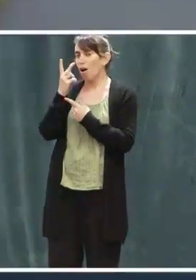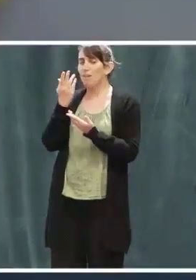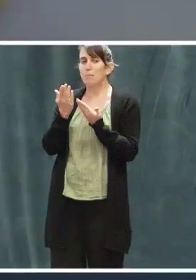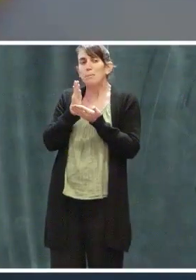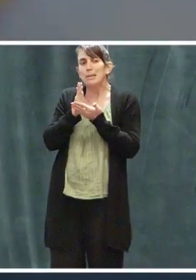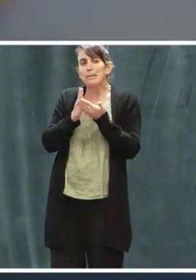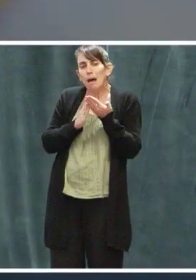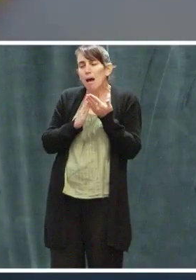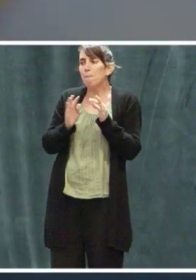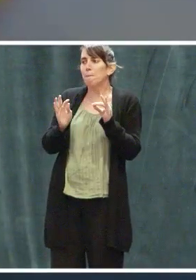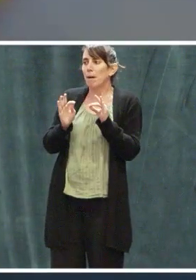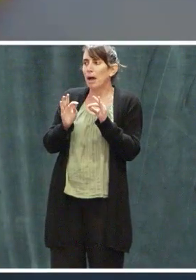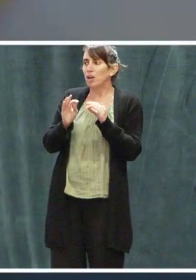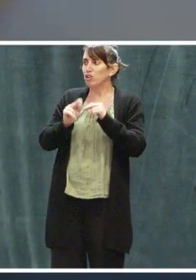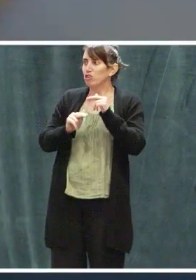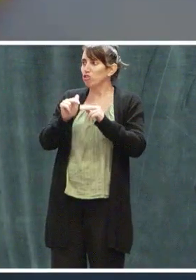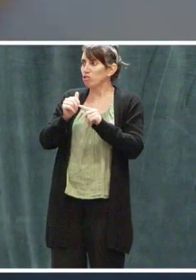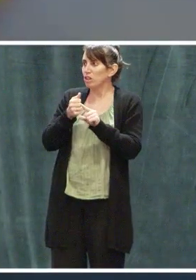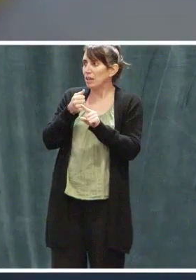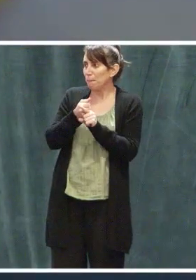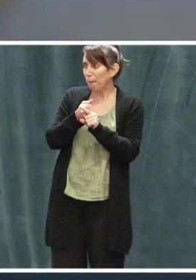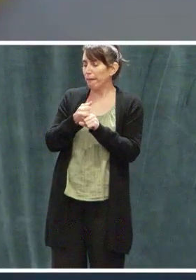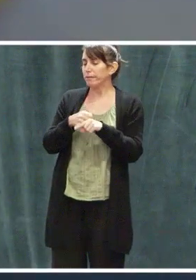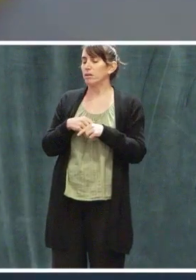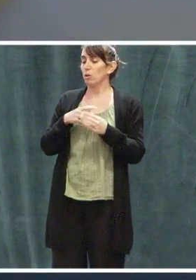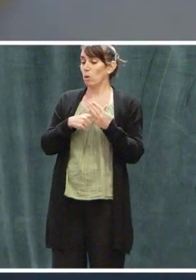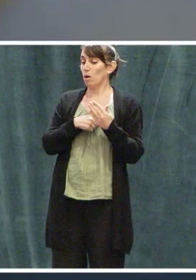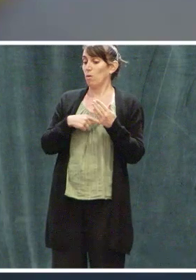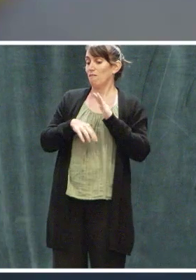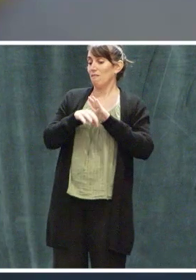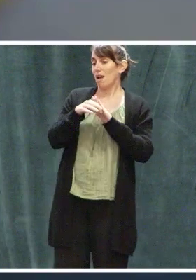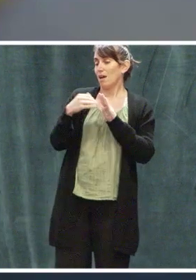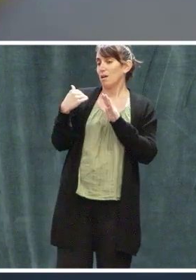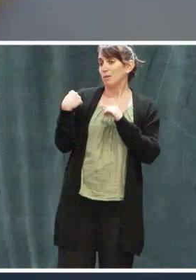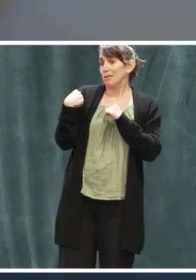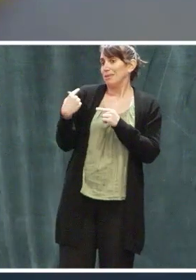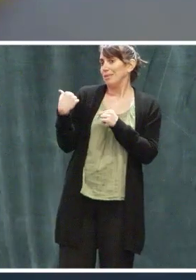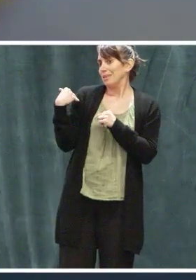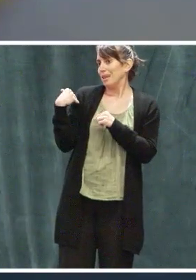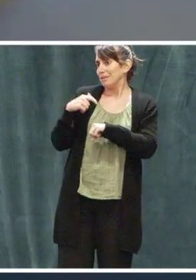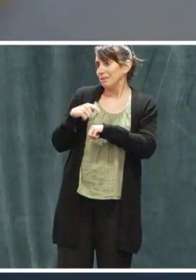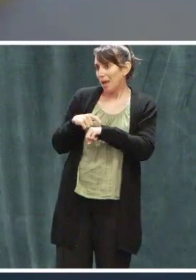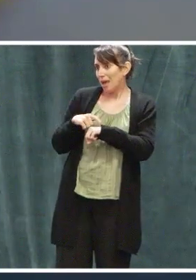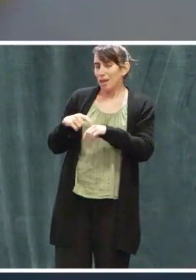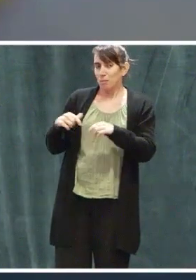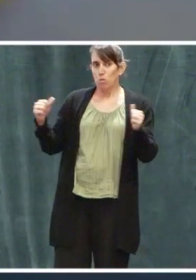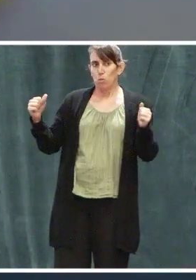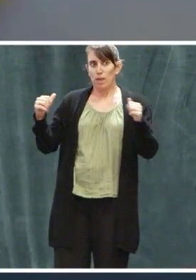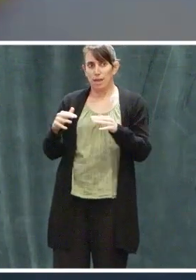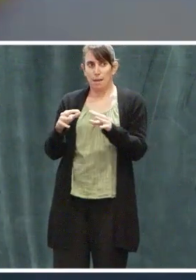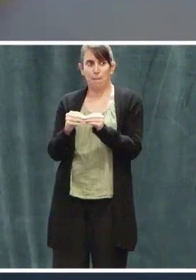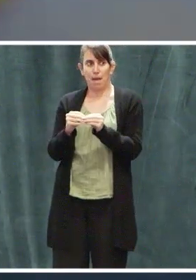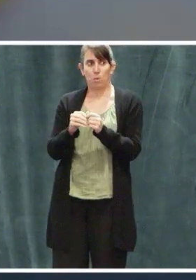impacts. What we have found since the last time we met with you folks